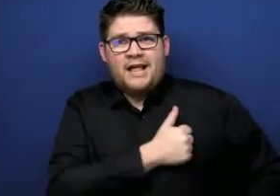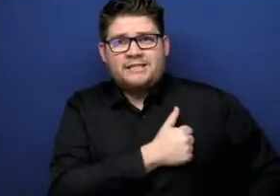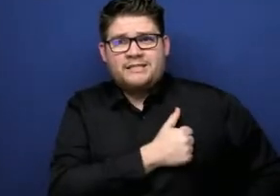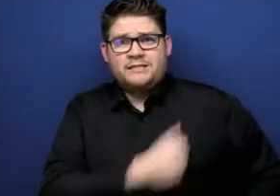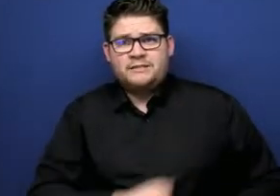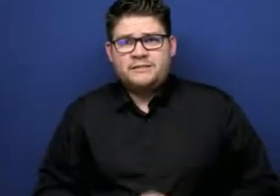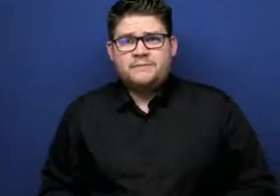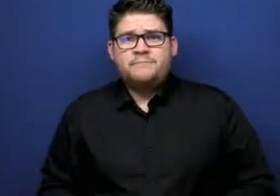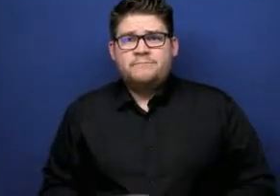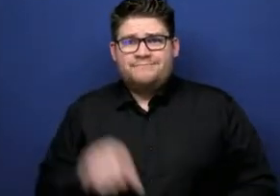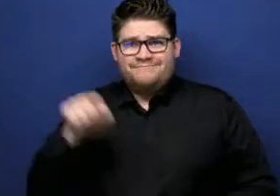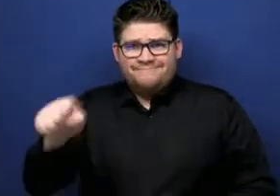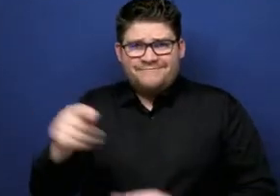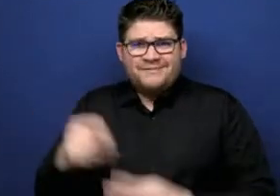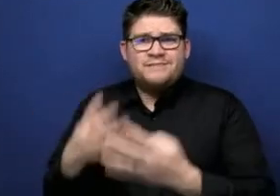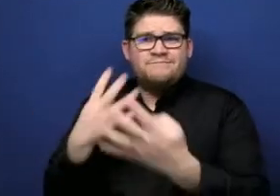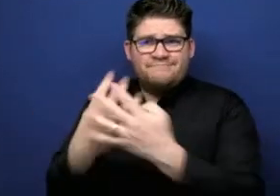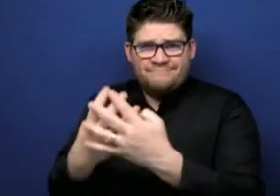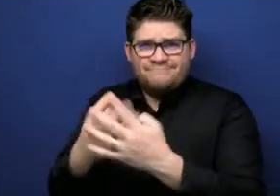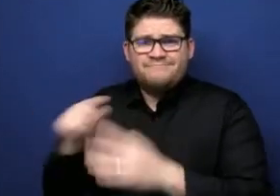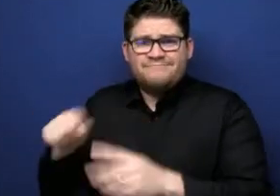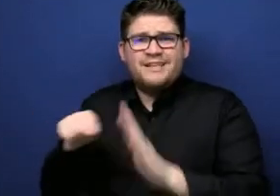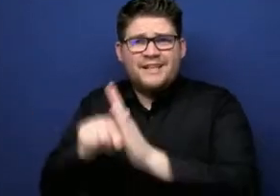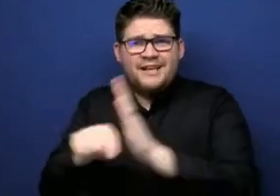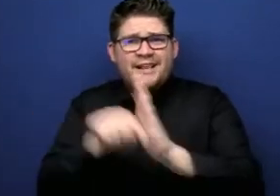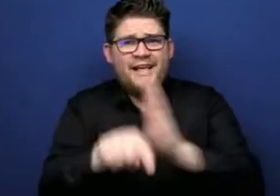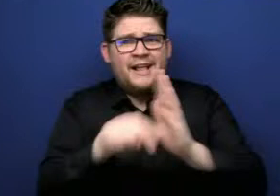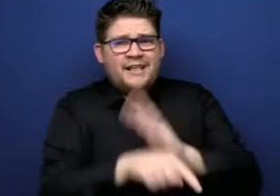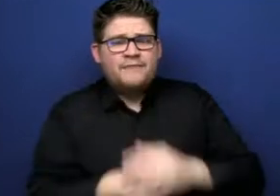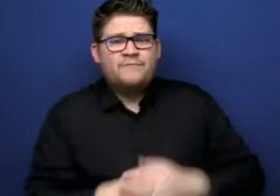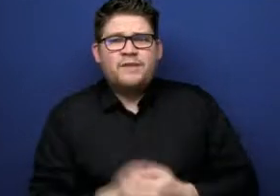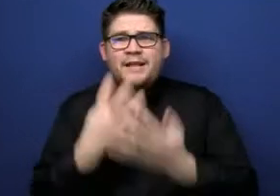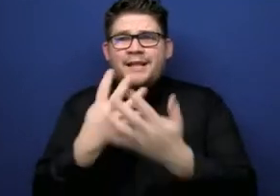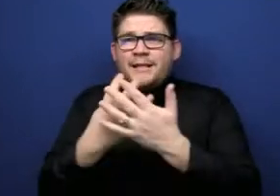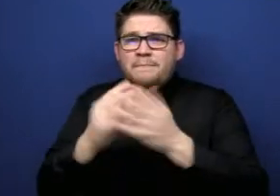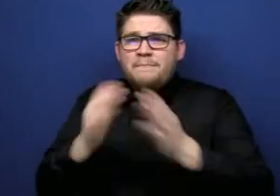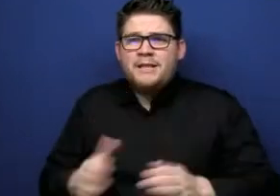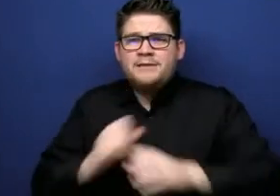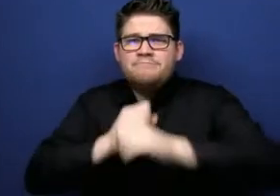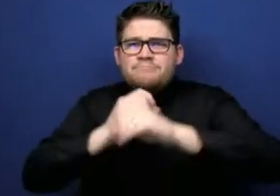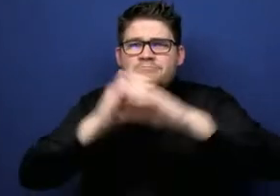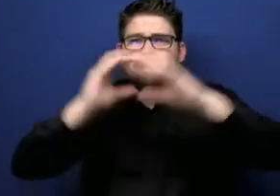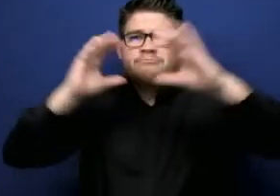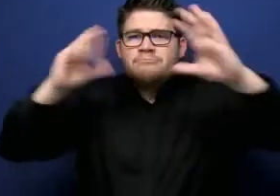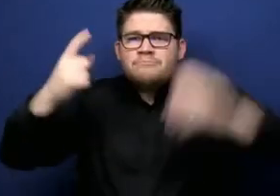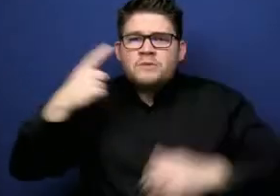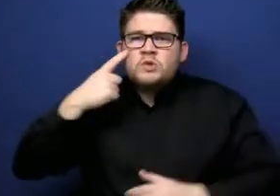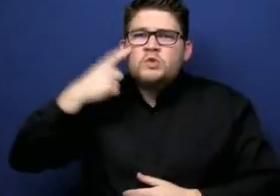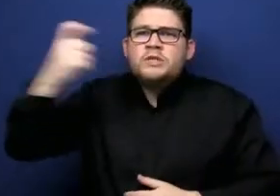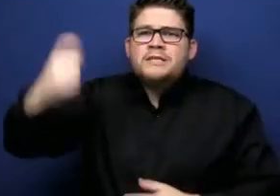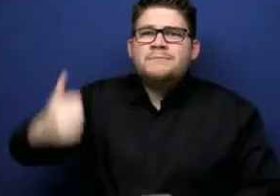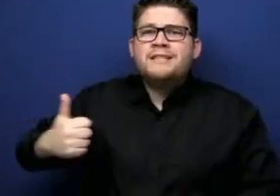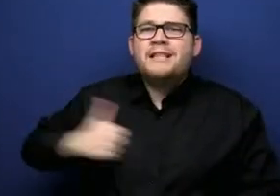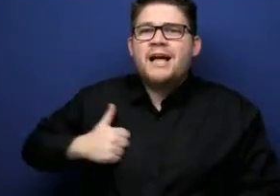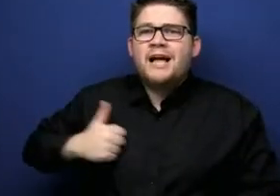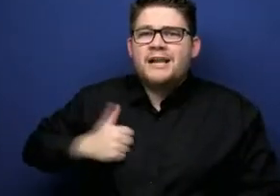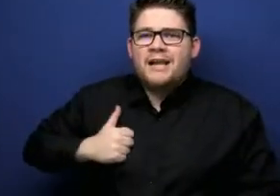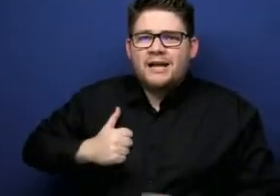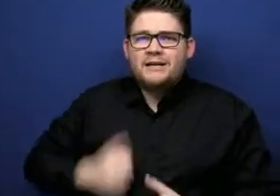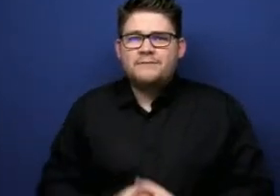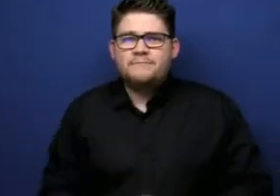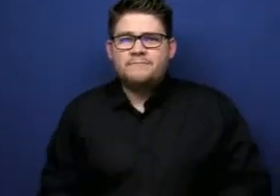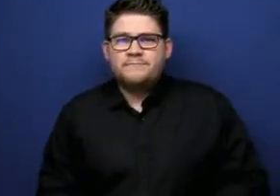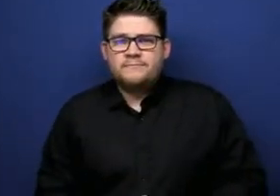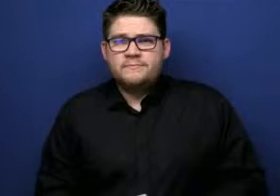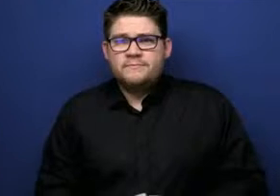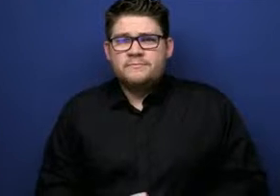do not need Auschwitz in the minds of our fellow Canadians, except as knowledge of what is